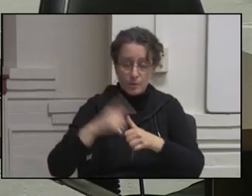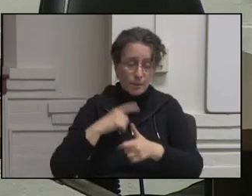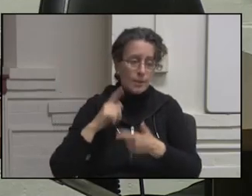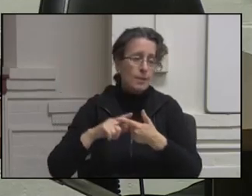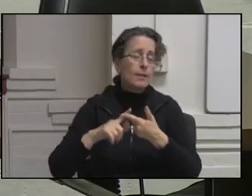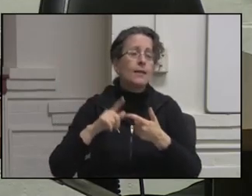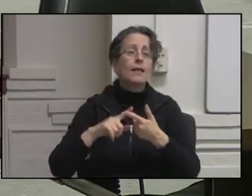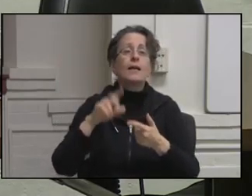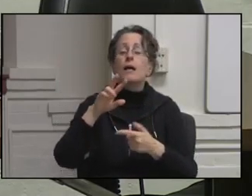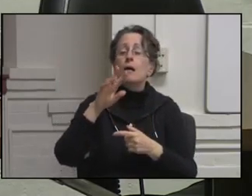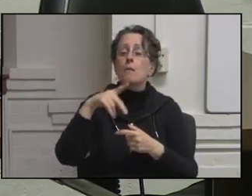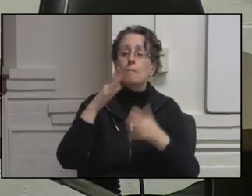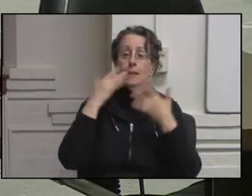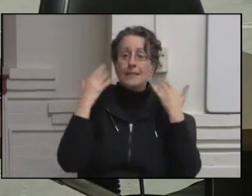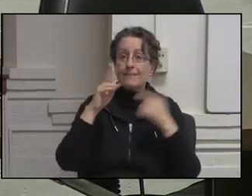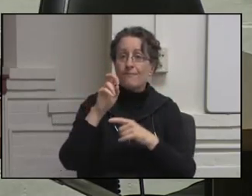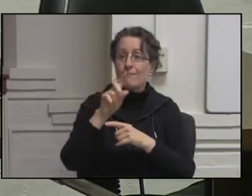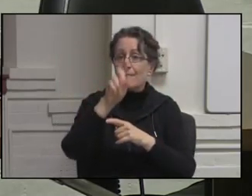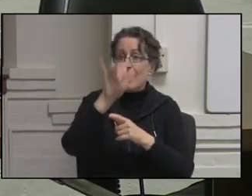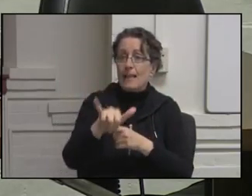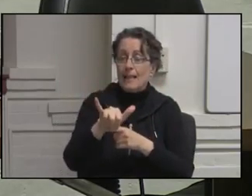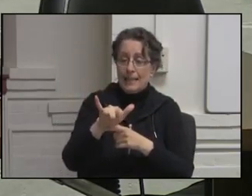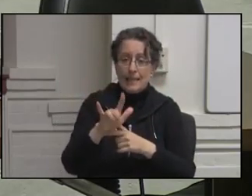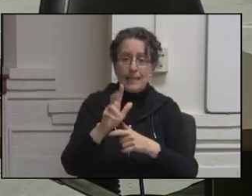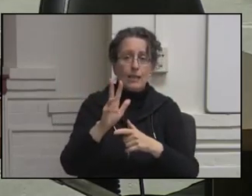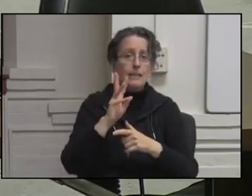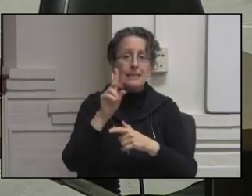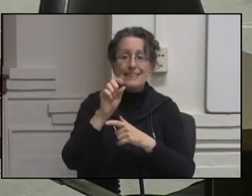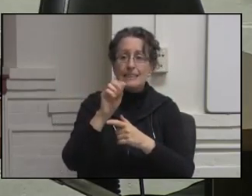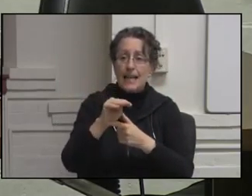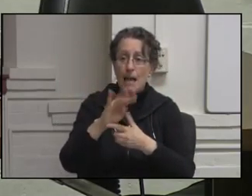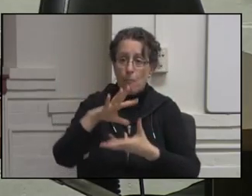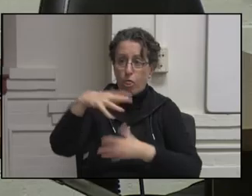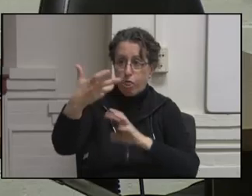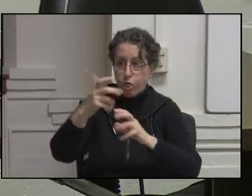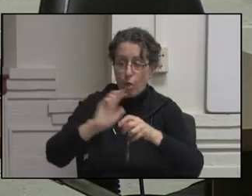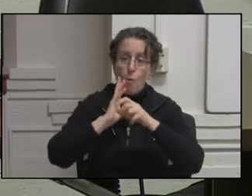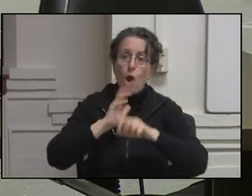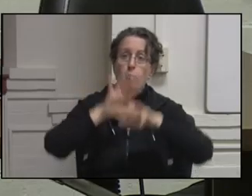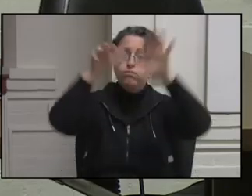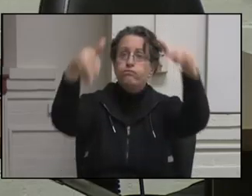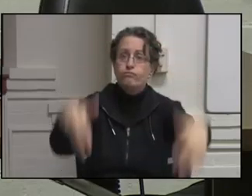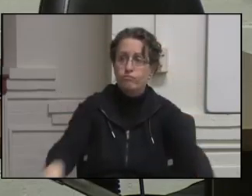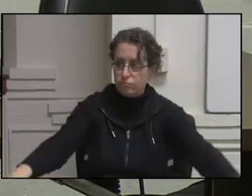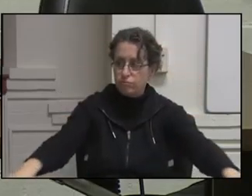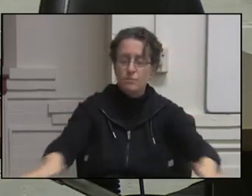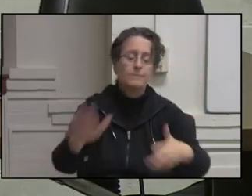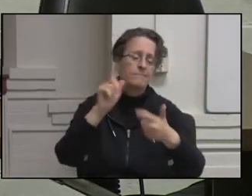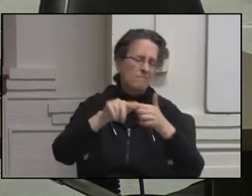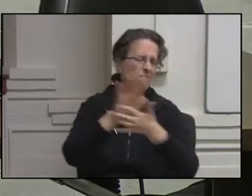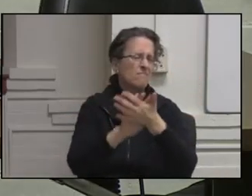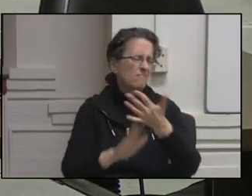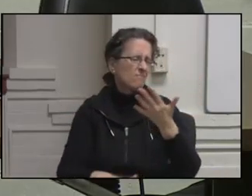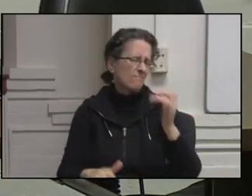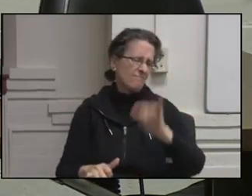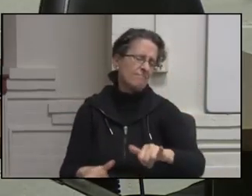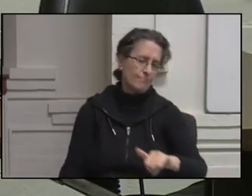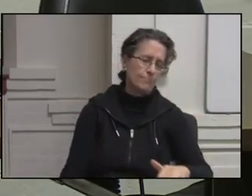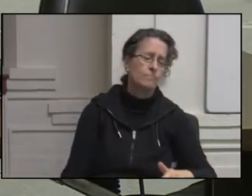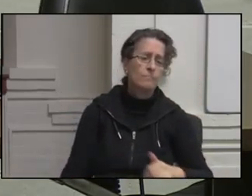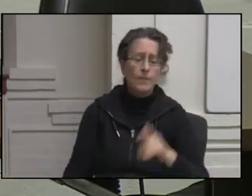things like that that are just resource material. Some of that is included